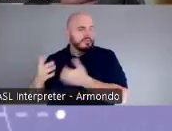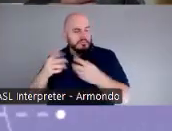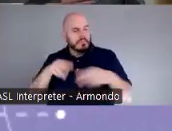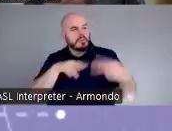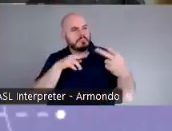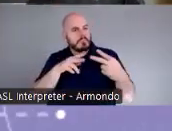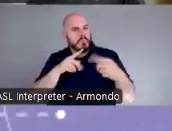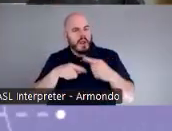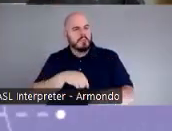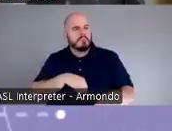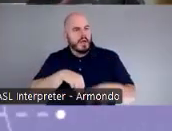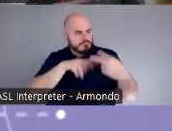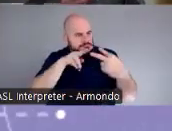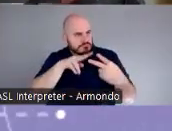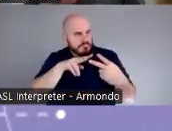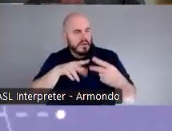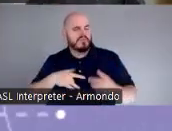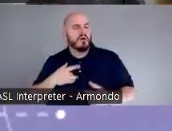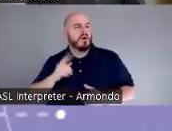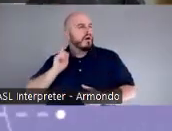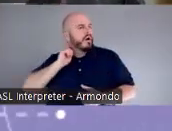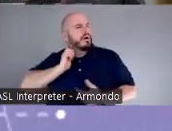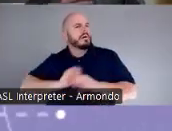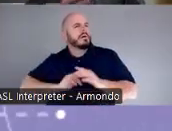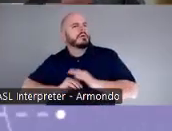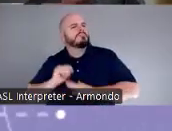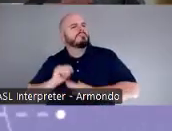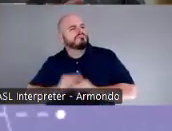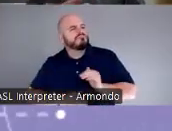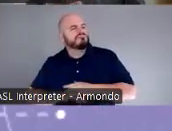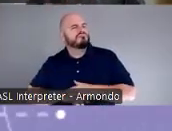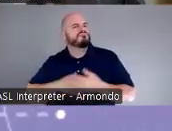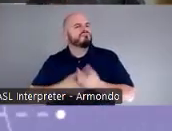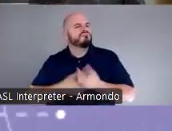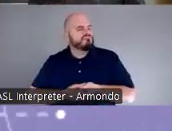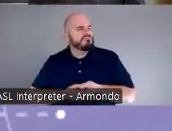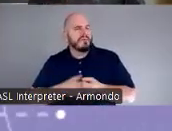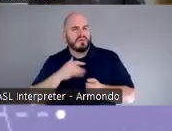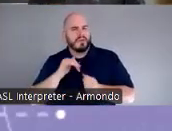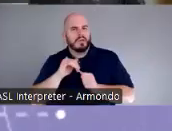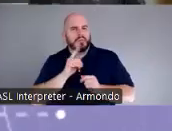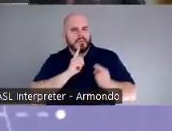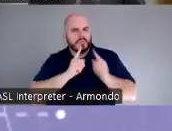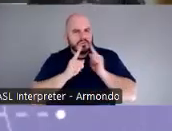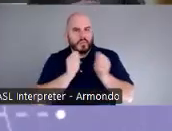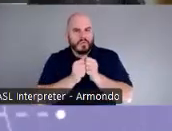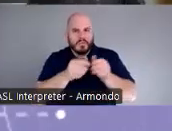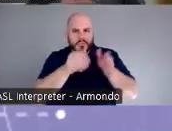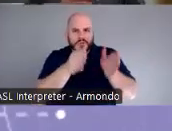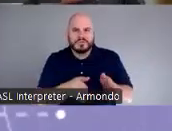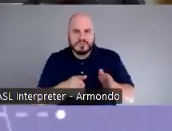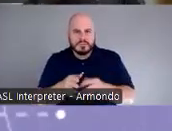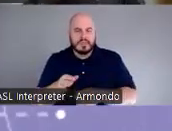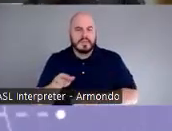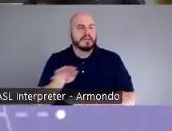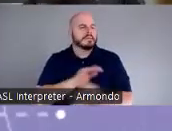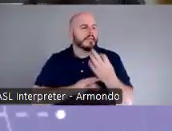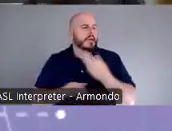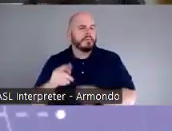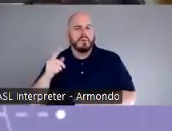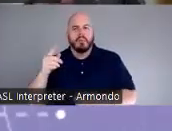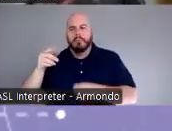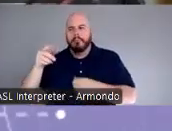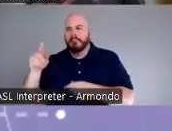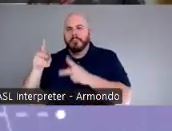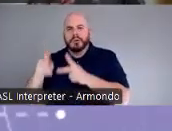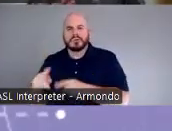that makes me feel really comfortable, a lot calmer because I feel like I'm having a conversation with a person instead of somebody who's in